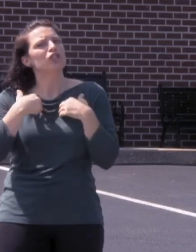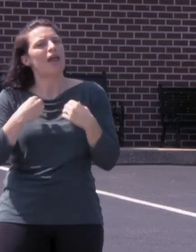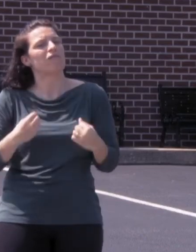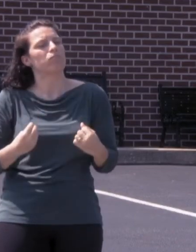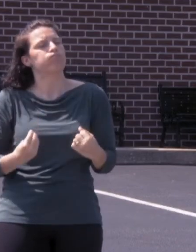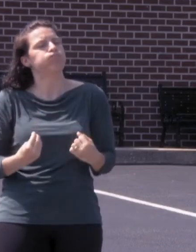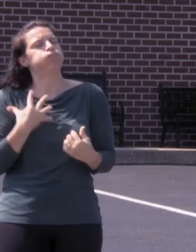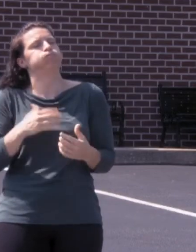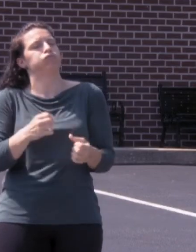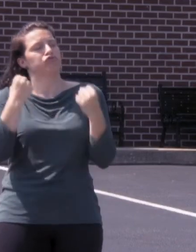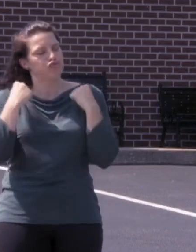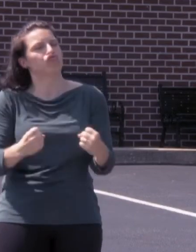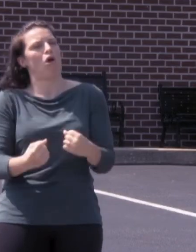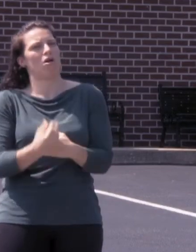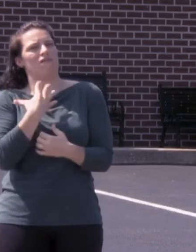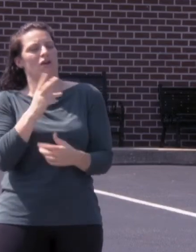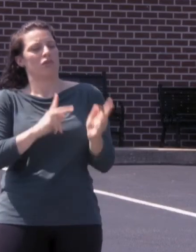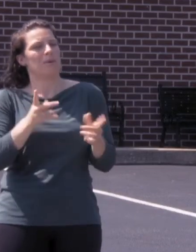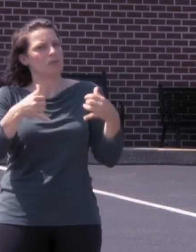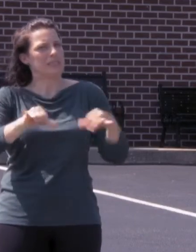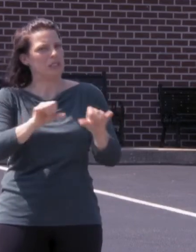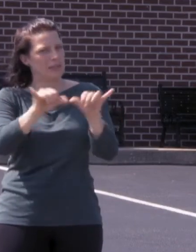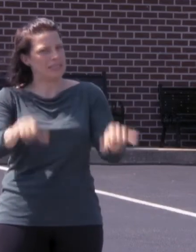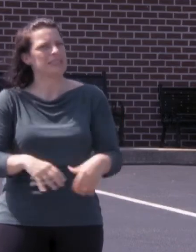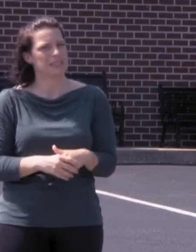effect on those folks who are still in the system.